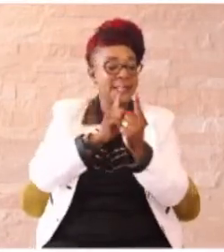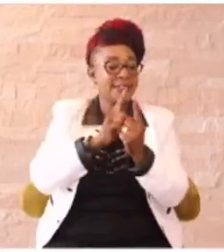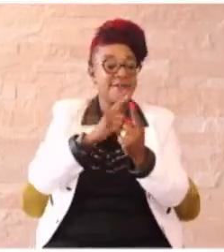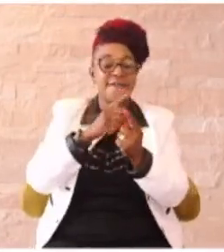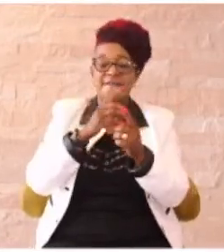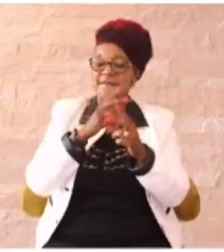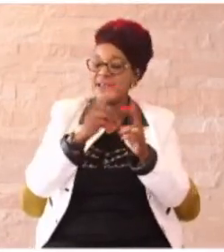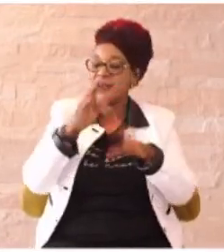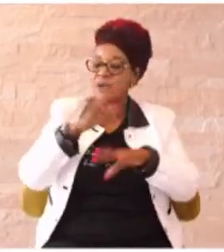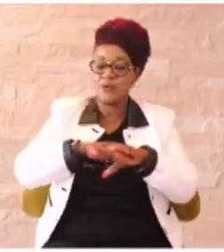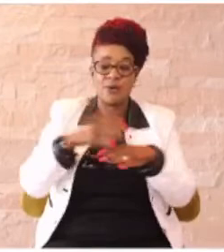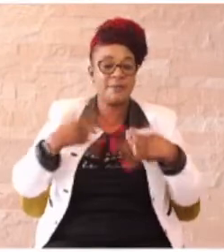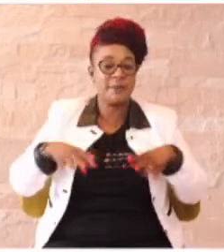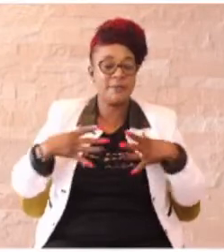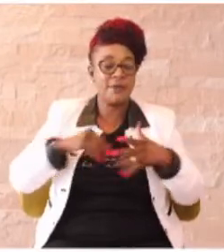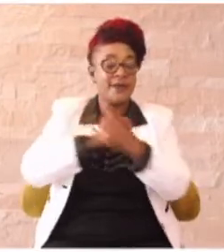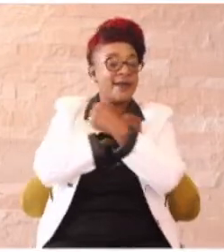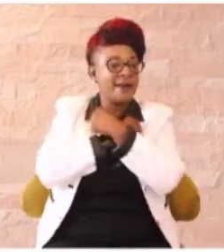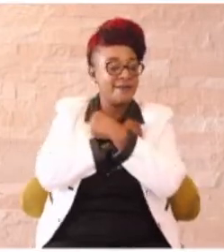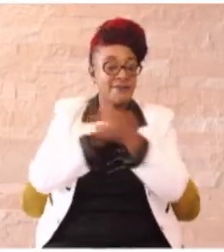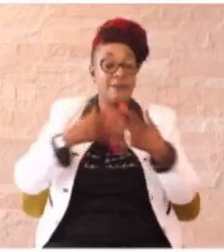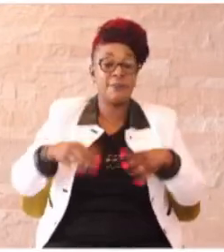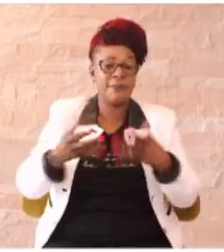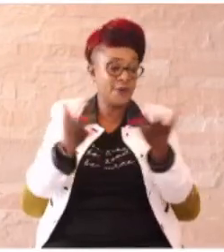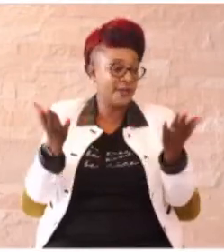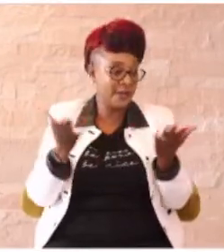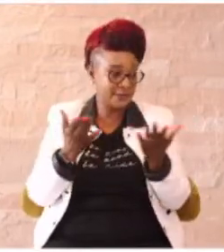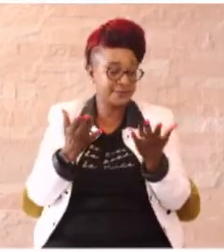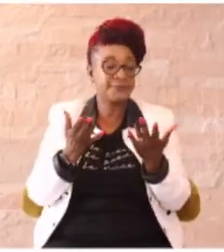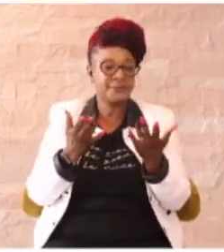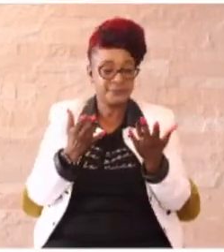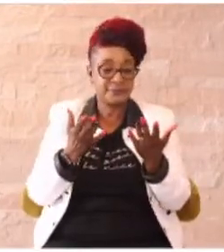people here. It was my first awesome learning event.